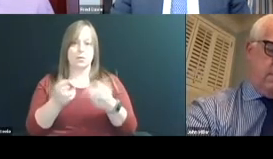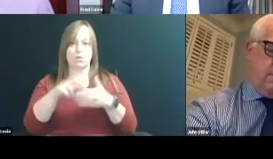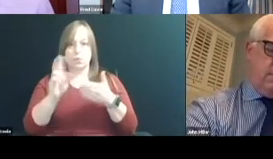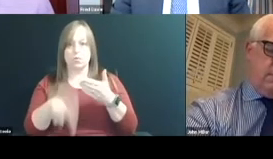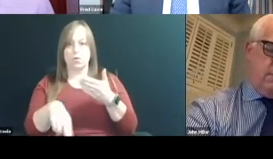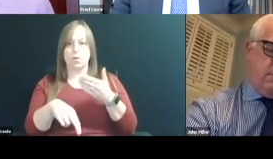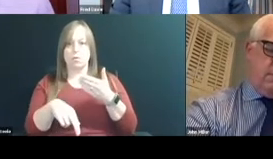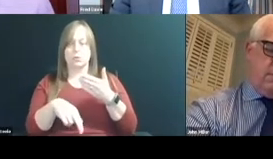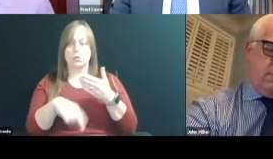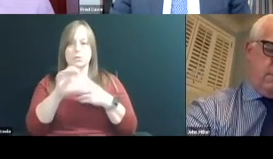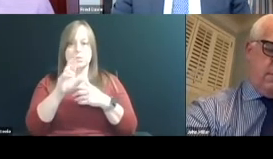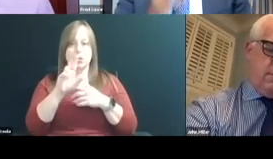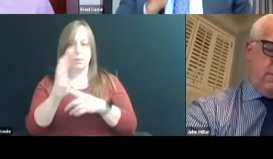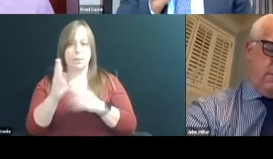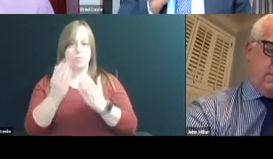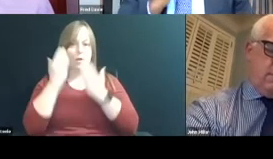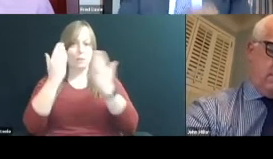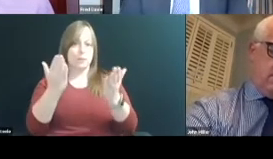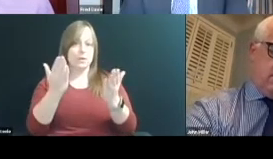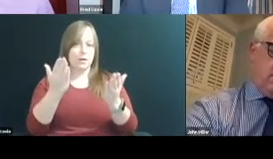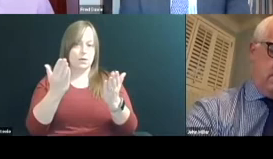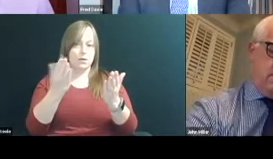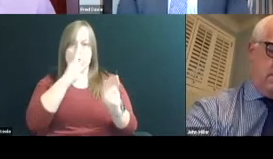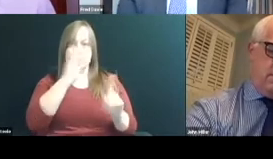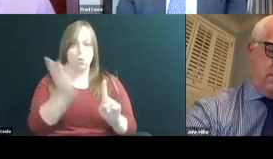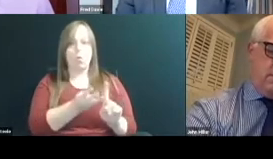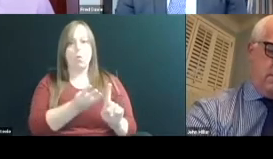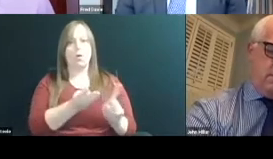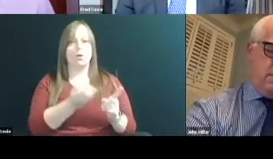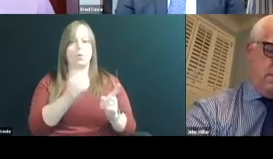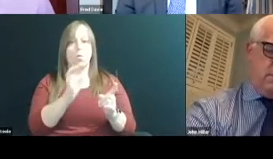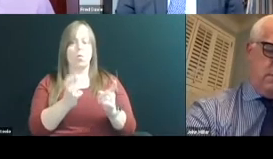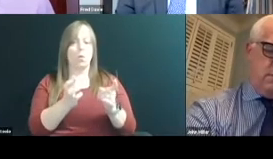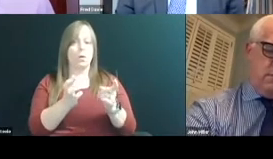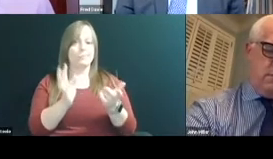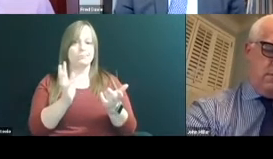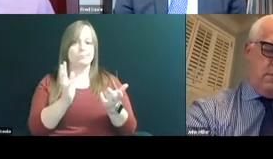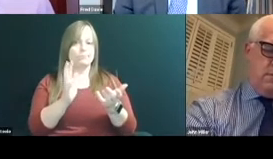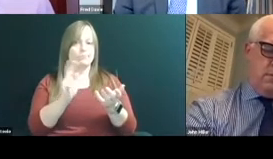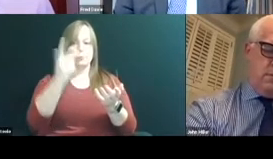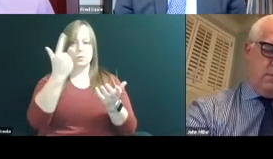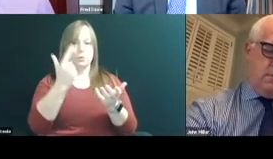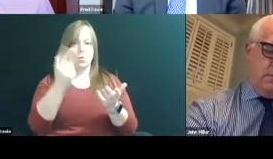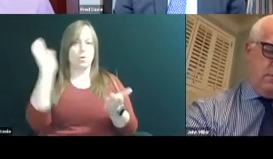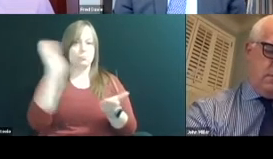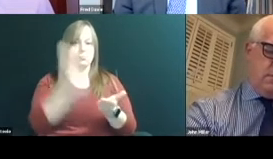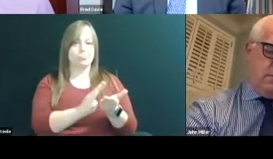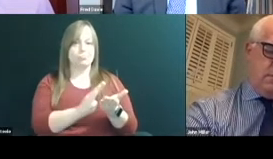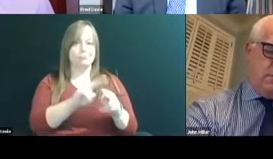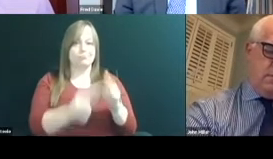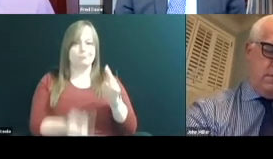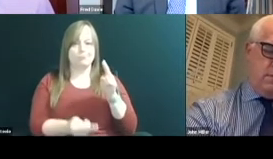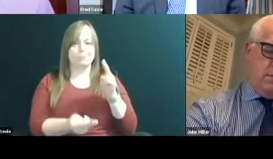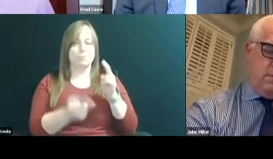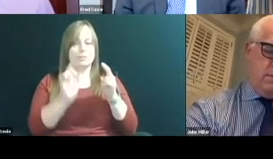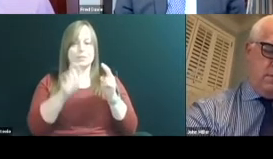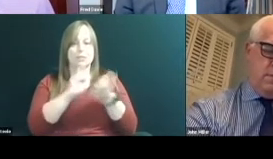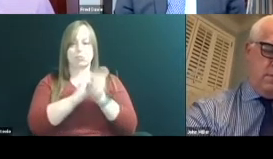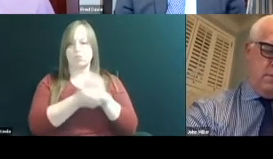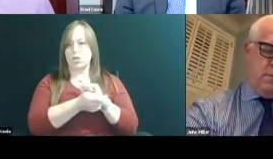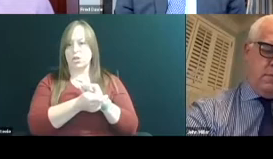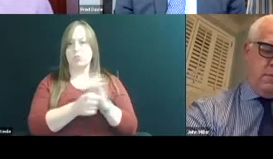in CCRB recommendations that were ignored or overridden or downgraded, and that has to